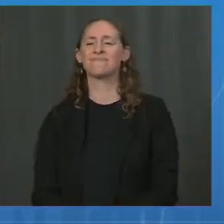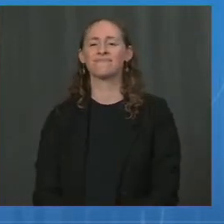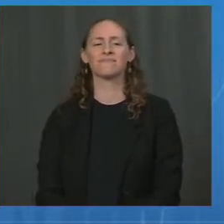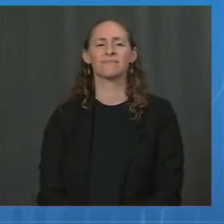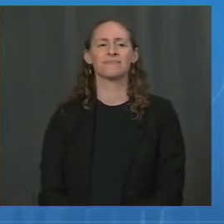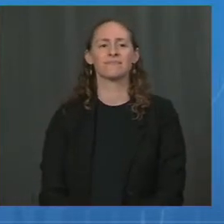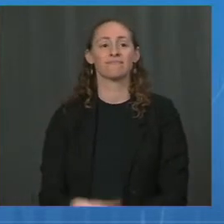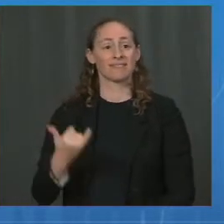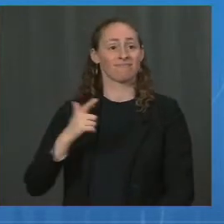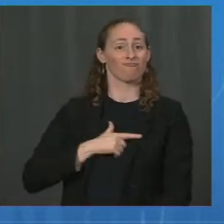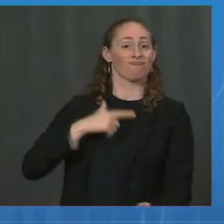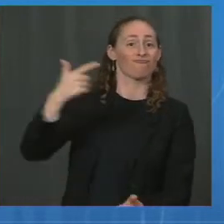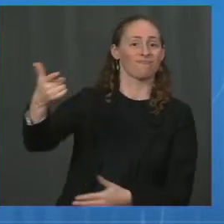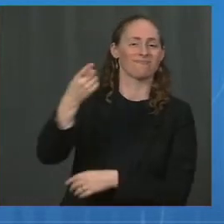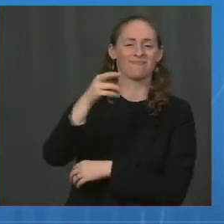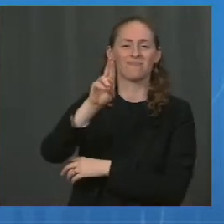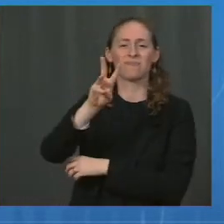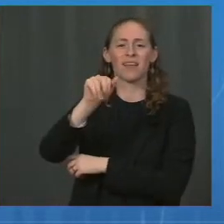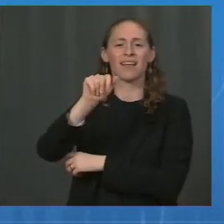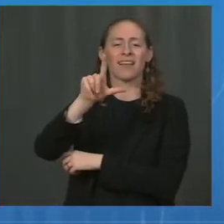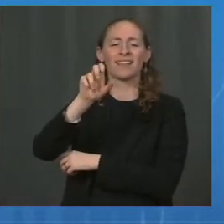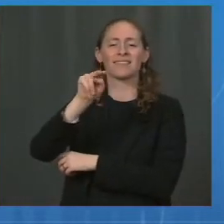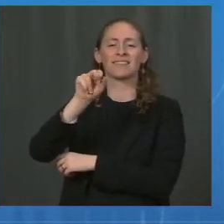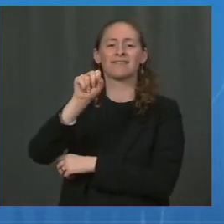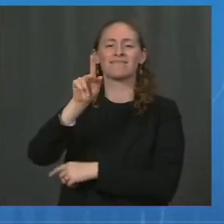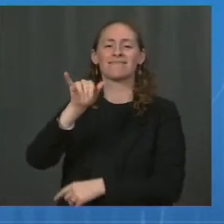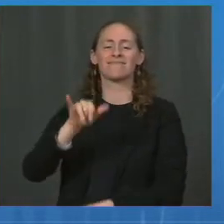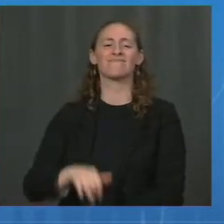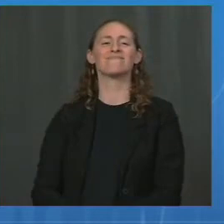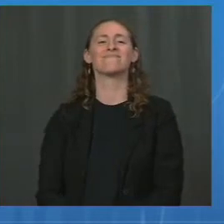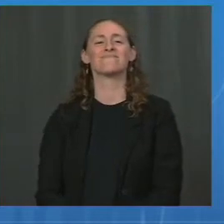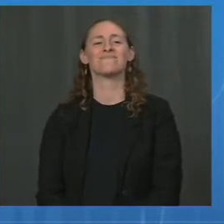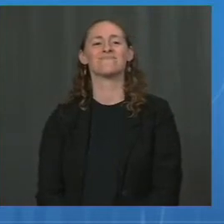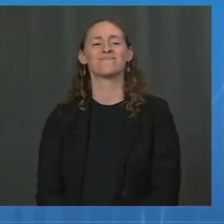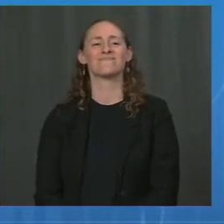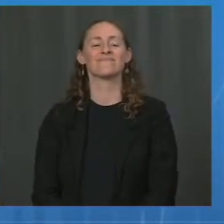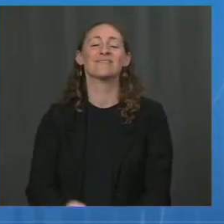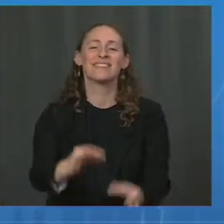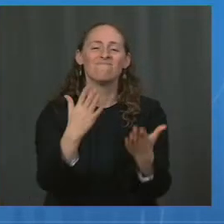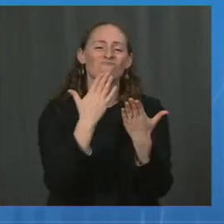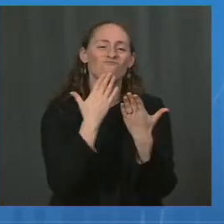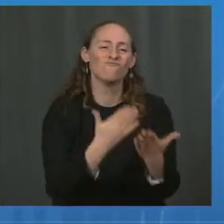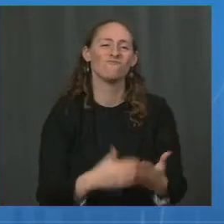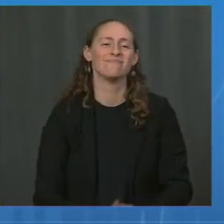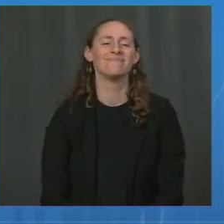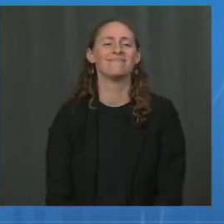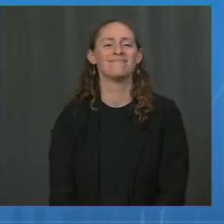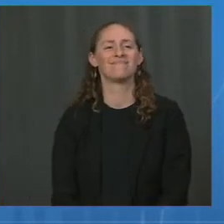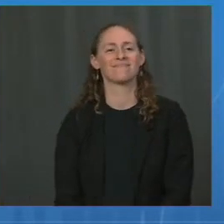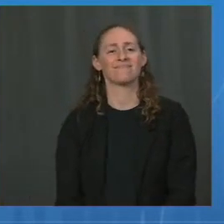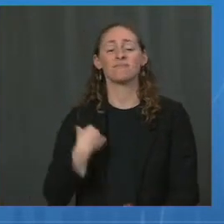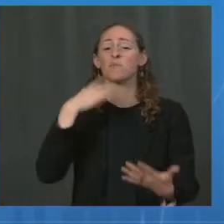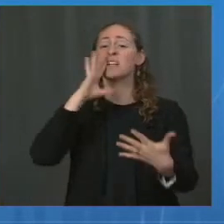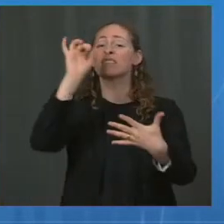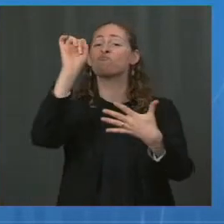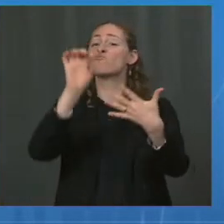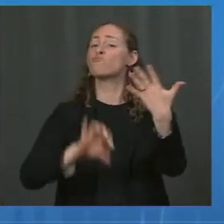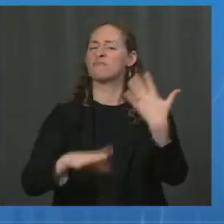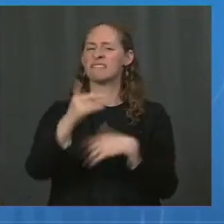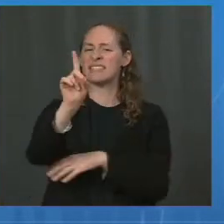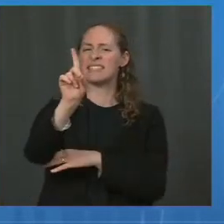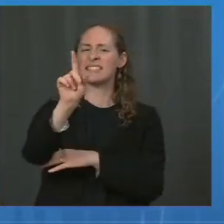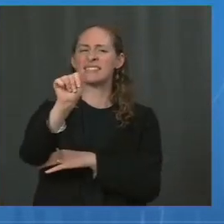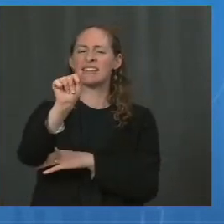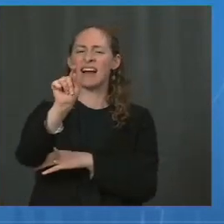Walensky. Thank you, Jeff, and good afternoon. Let's begin with an overview of the data. Our 7-day average of cases is